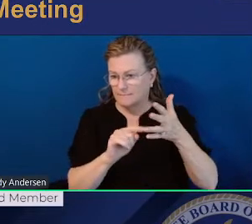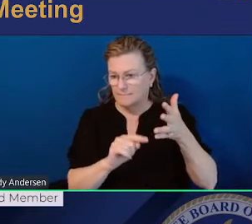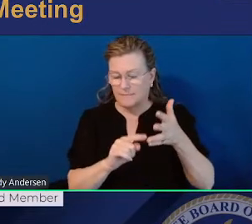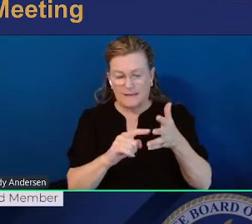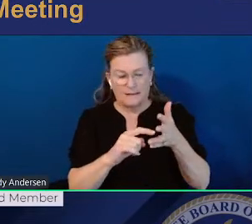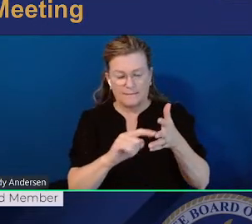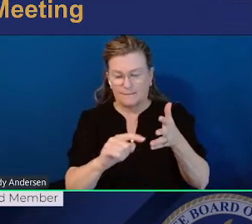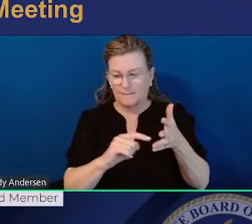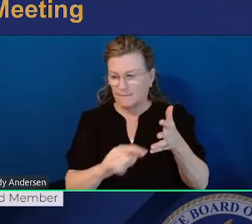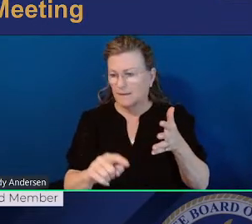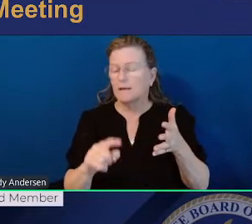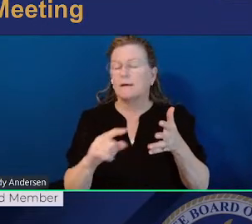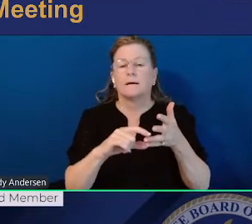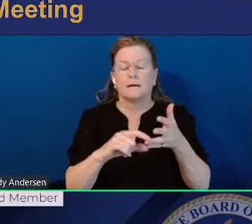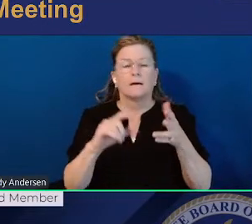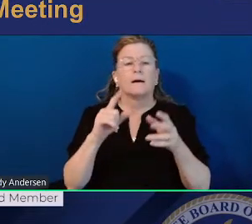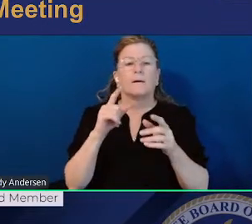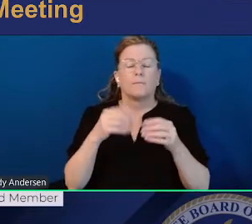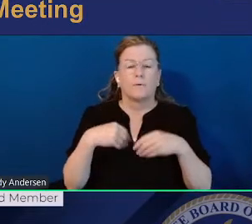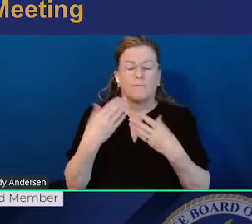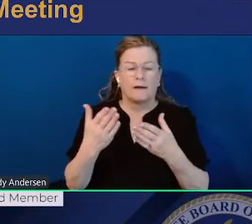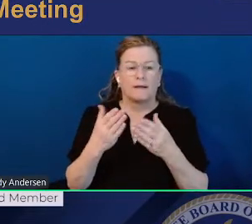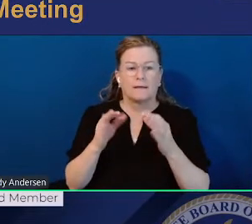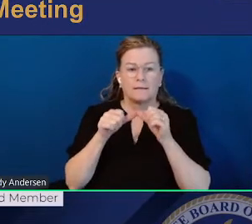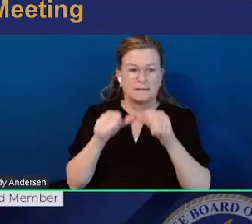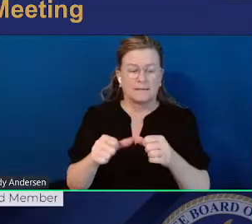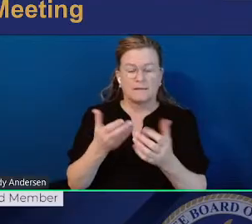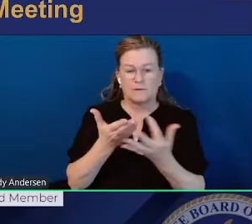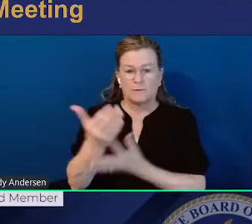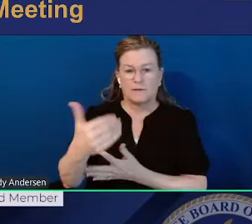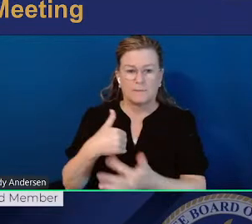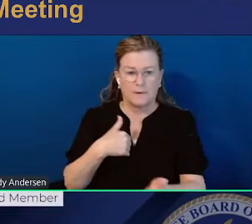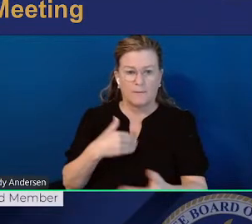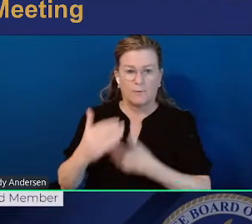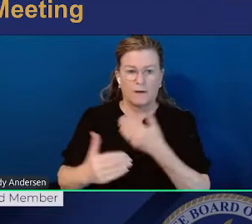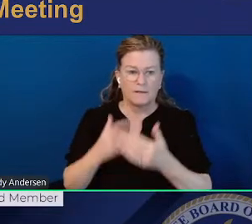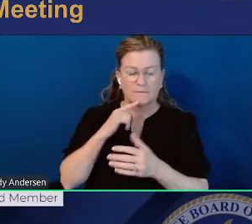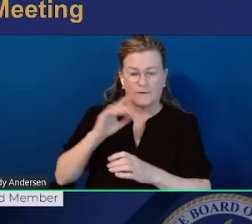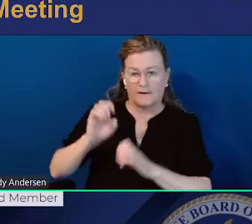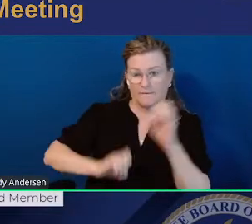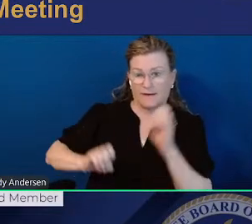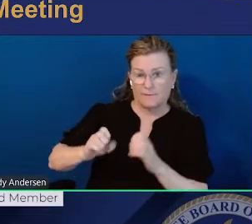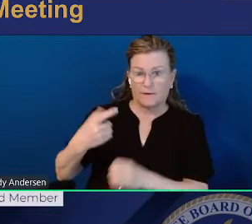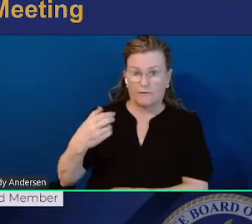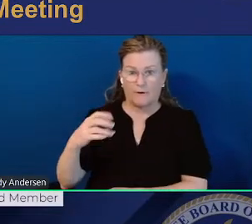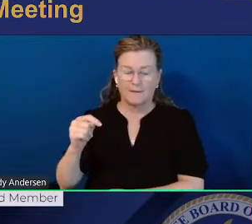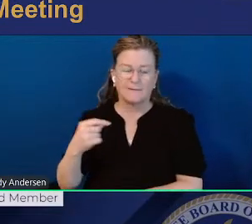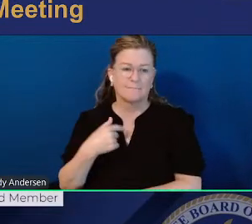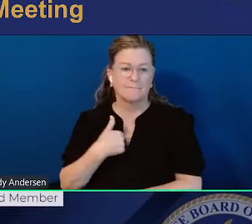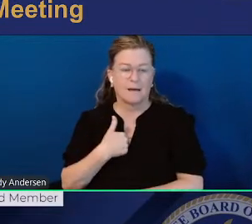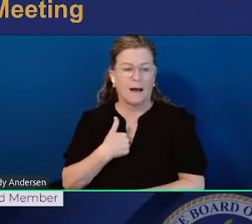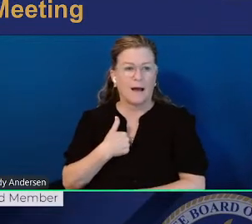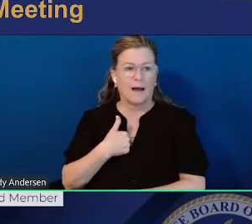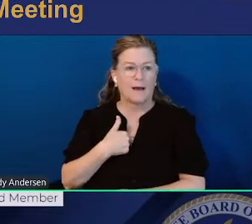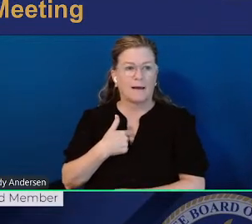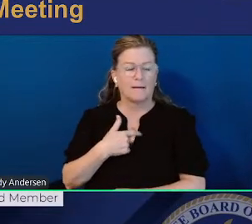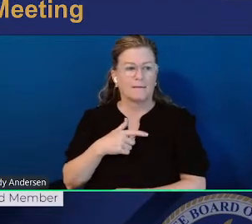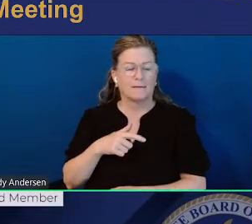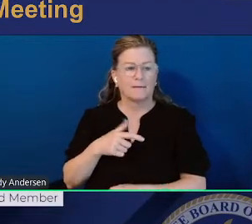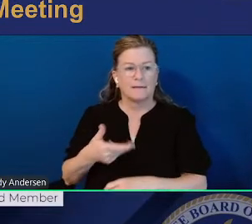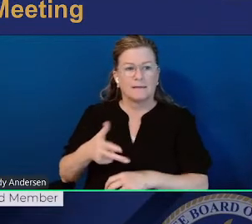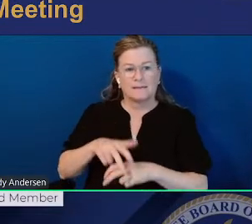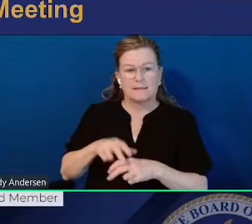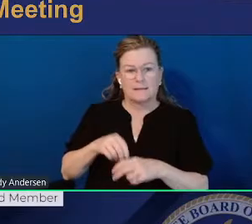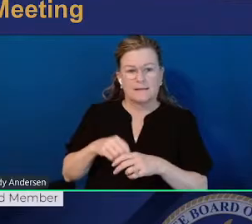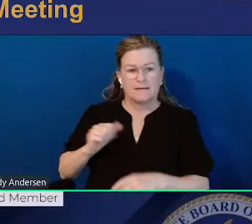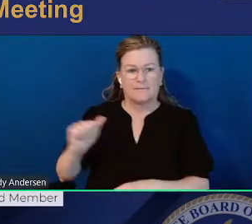providing a transparent and consistent process for evaluating these grants. And as I've sat through advisory, when we first started a couple of